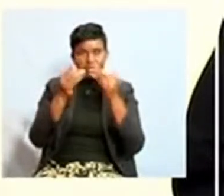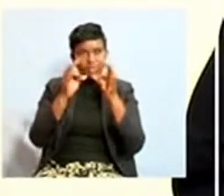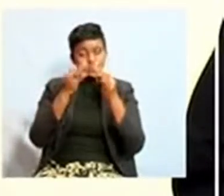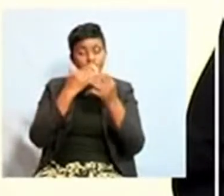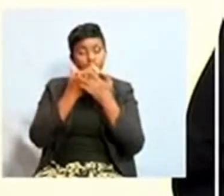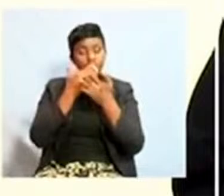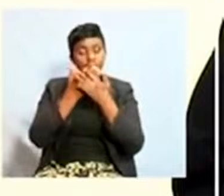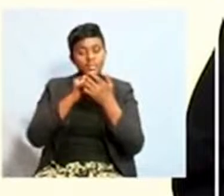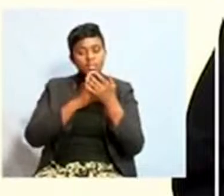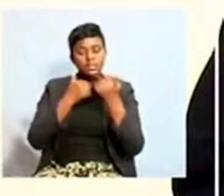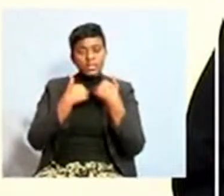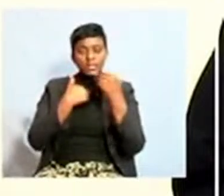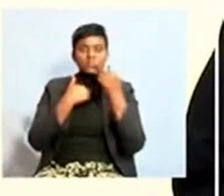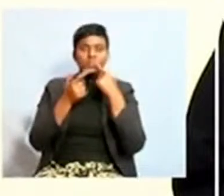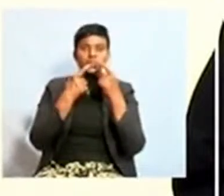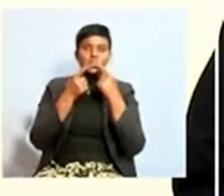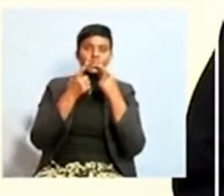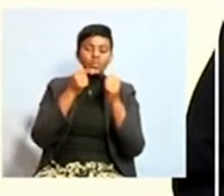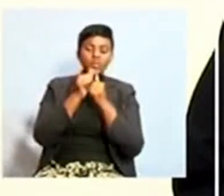have spoken about